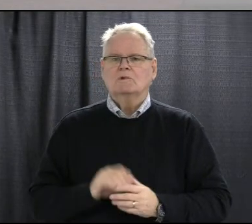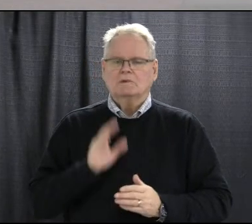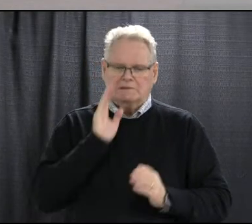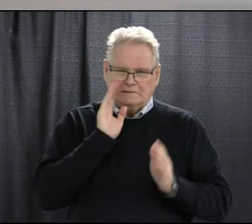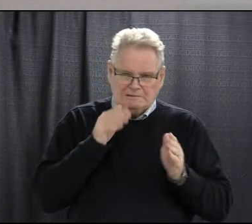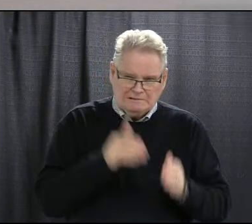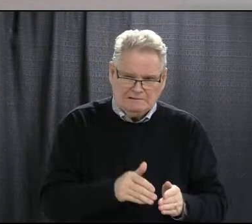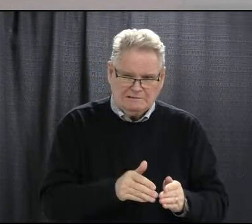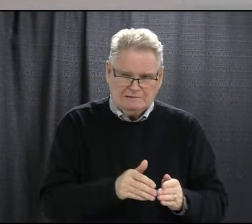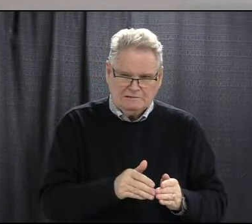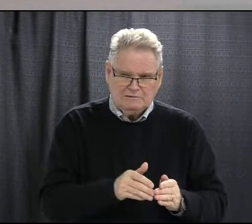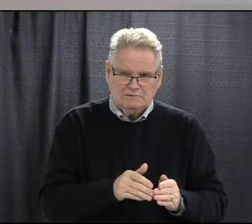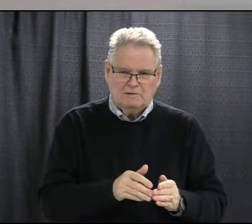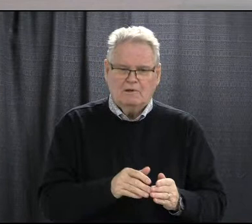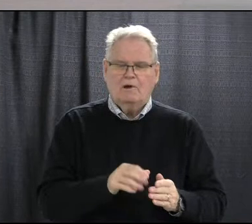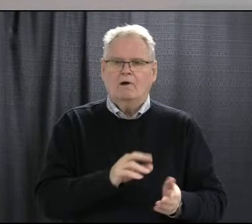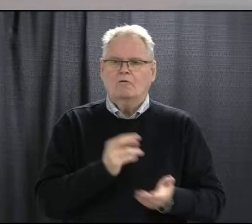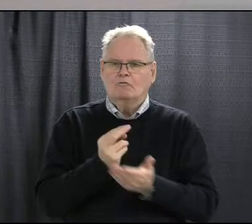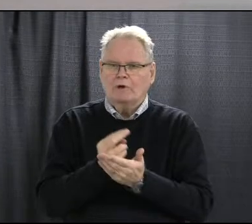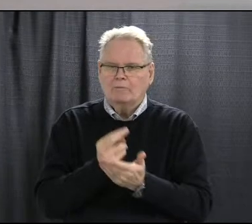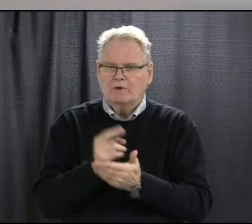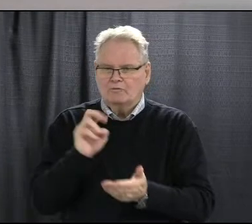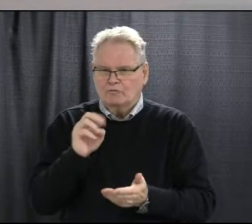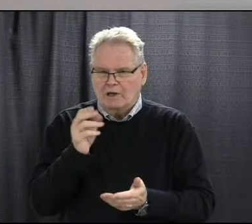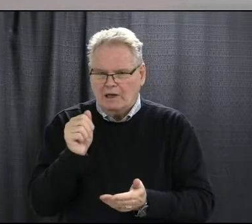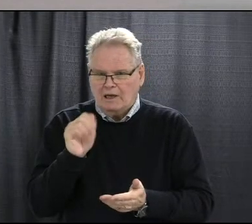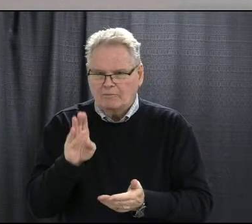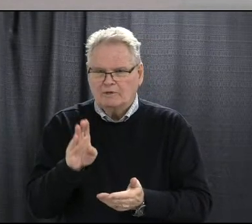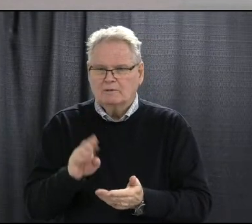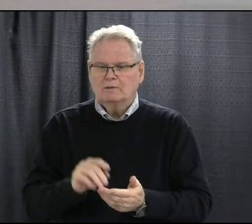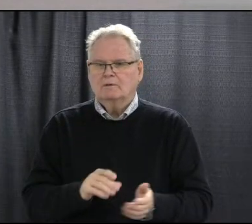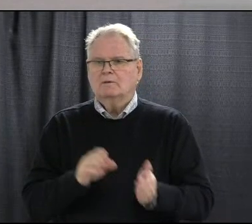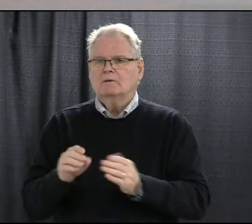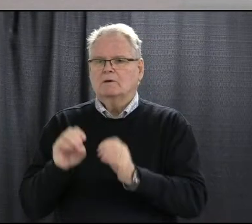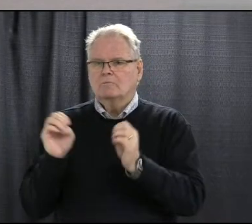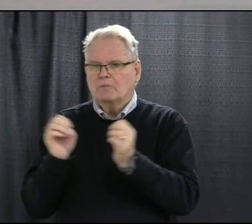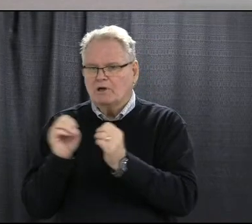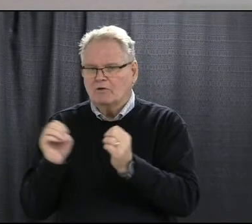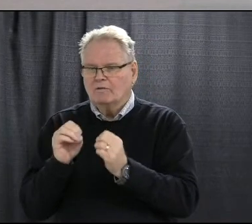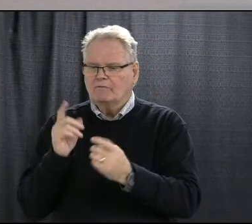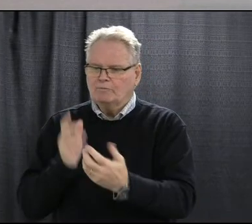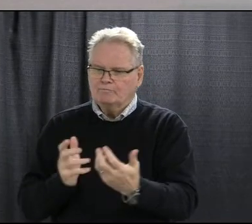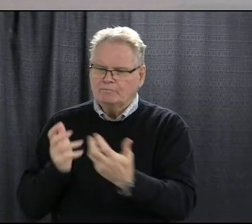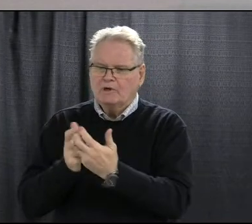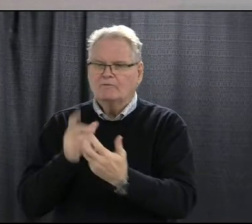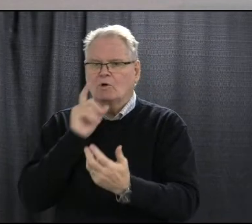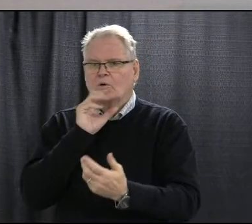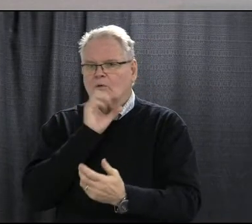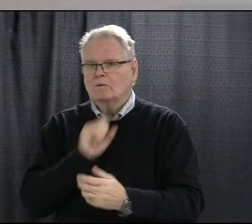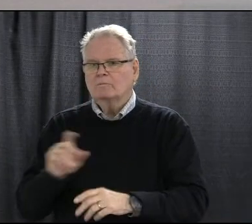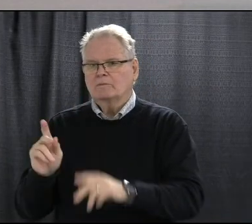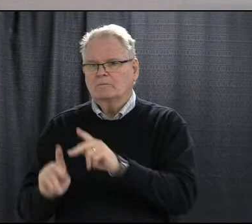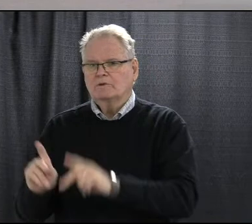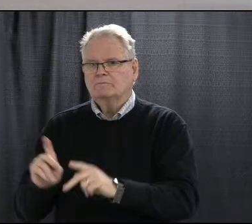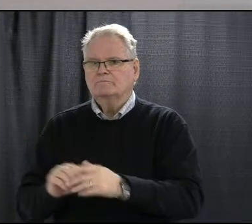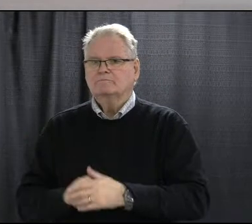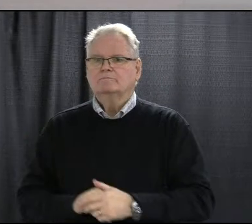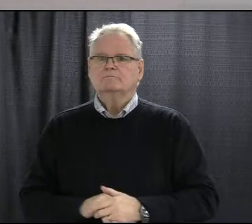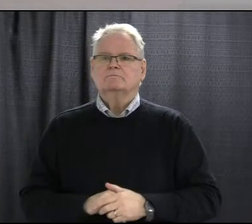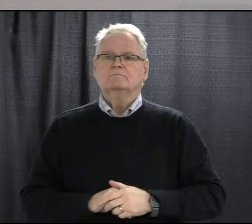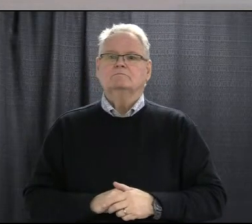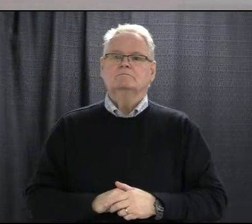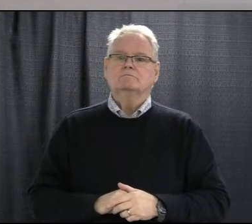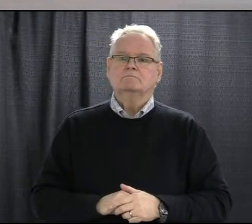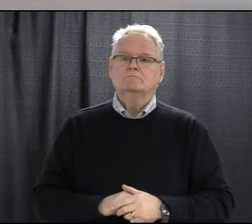care, age-friendly emergency rooms, that's going to require personnel that are some doctors, but many